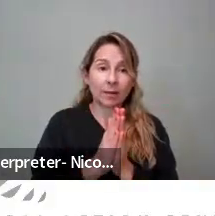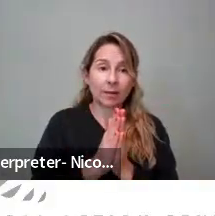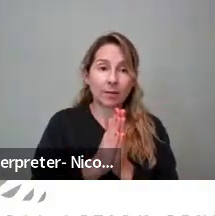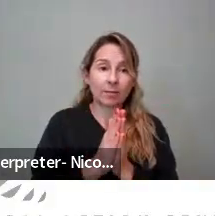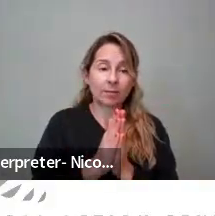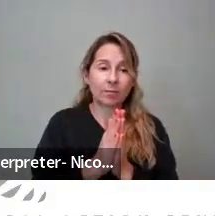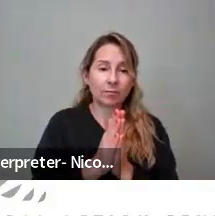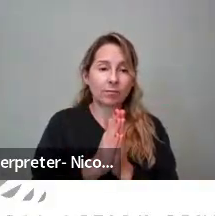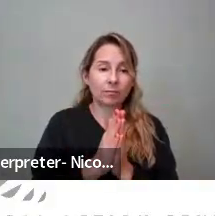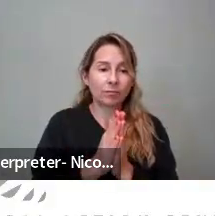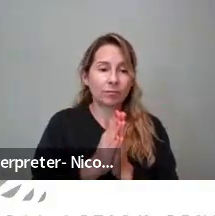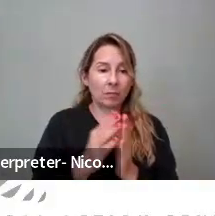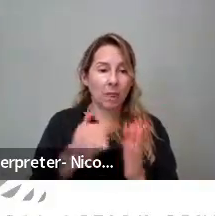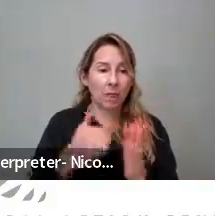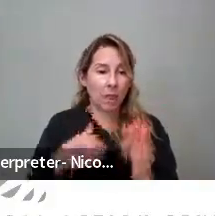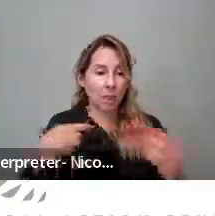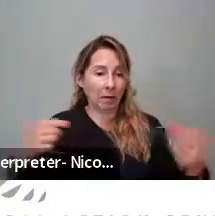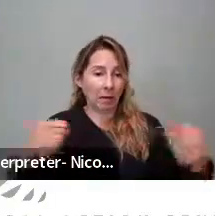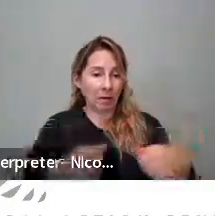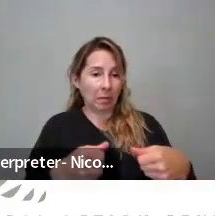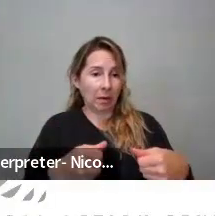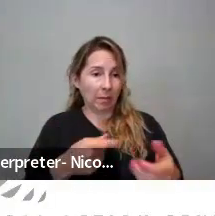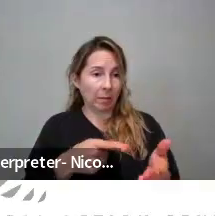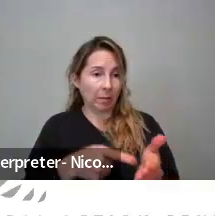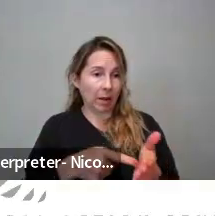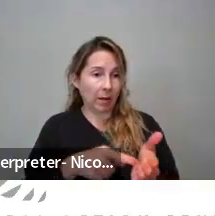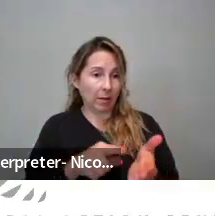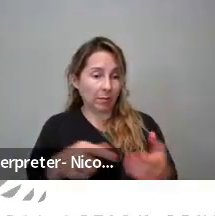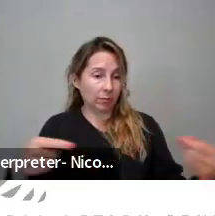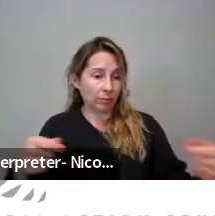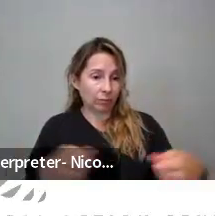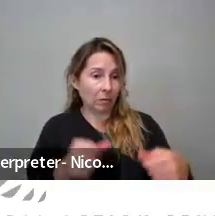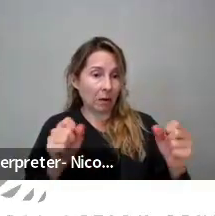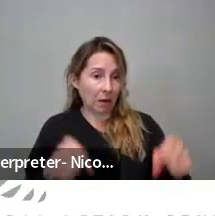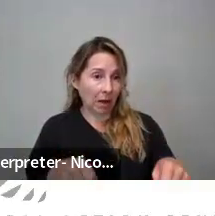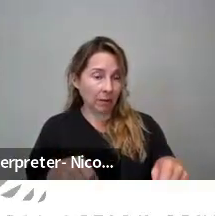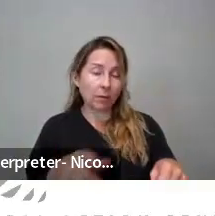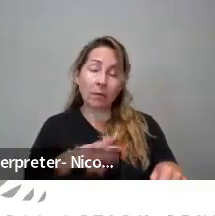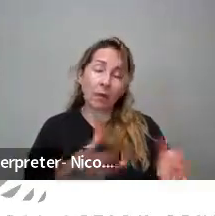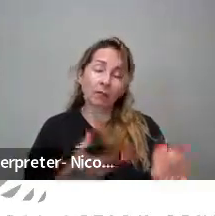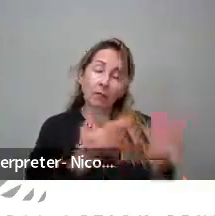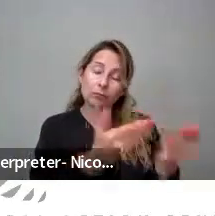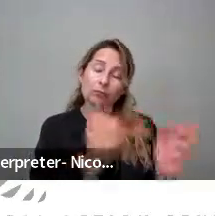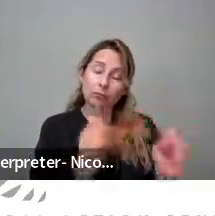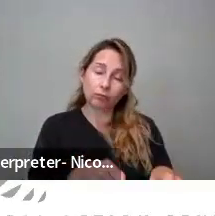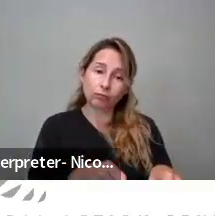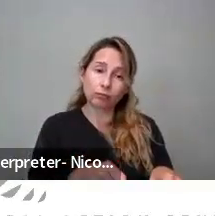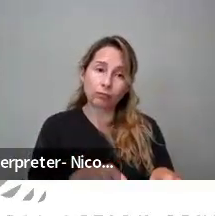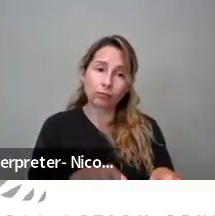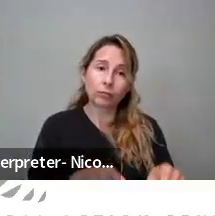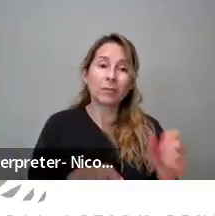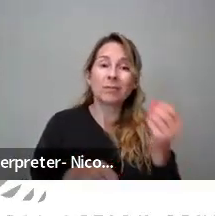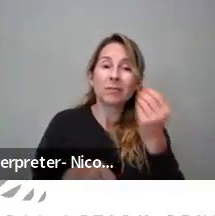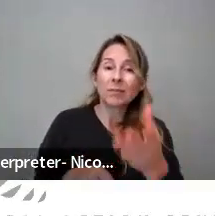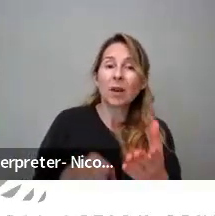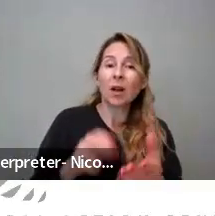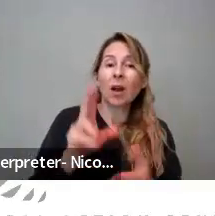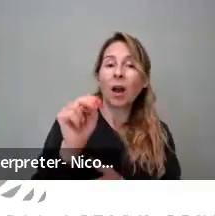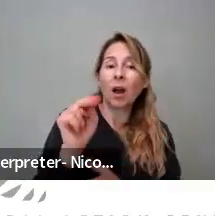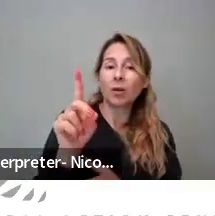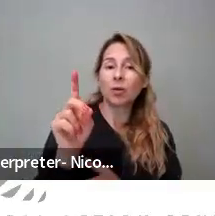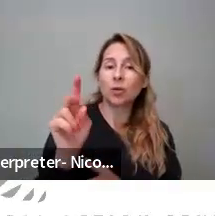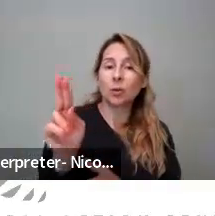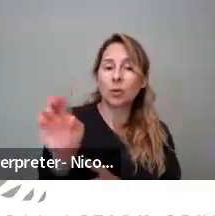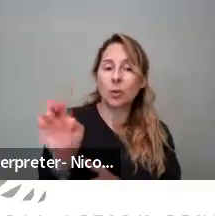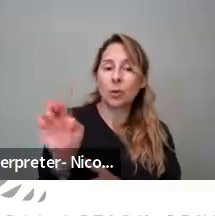of contributing or sharing the cost, you can certainly put that forward. And let me just say, the undue accommodation requires the landlord to